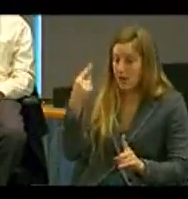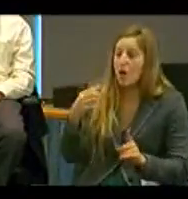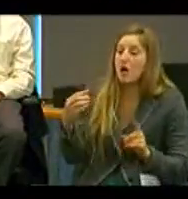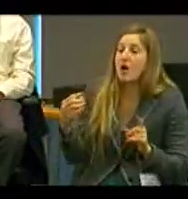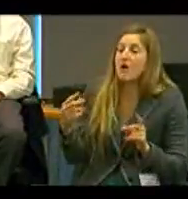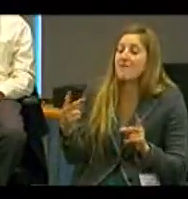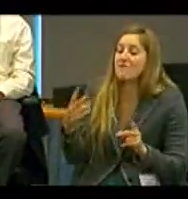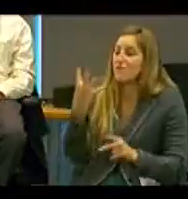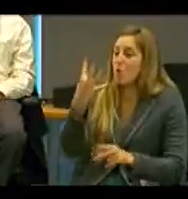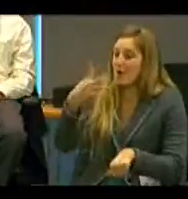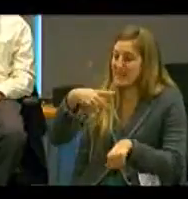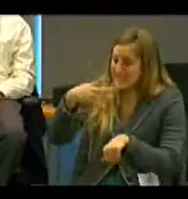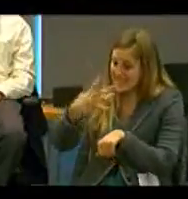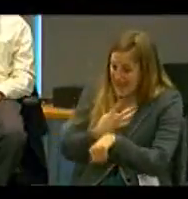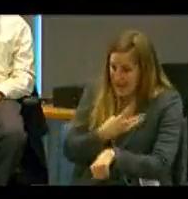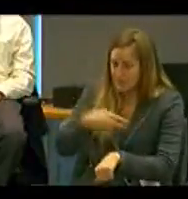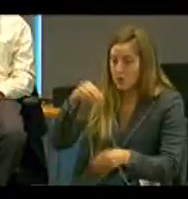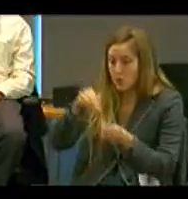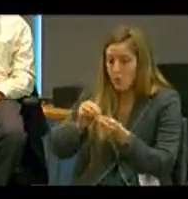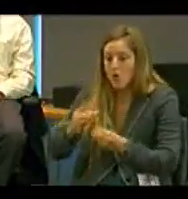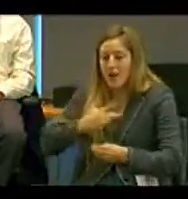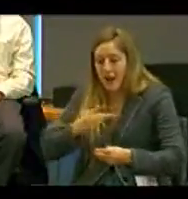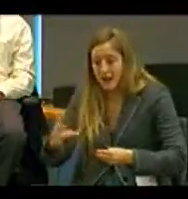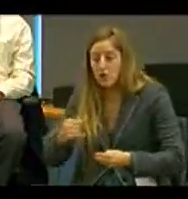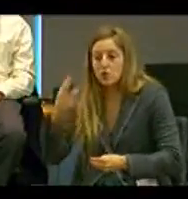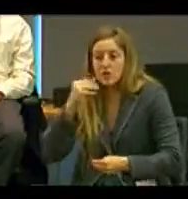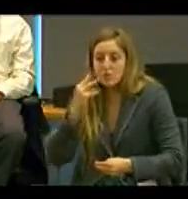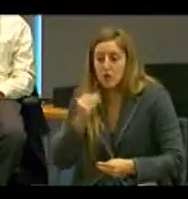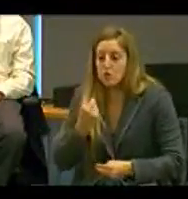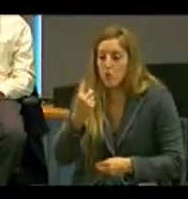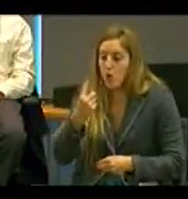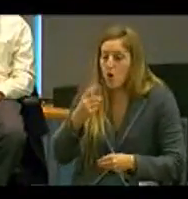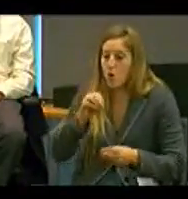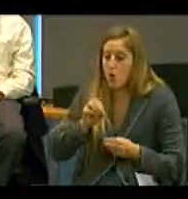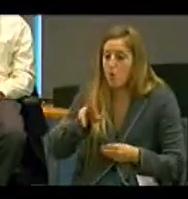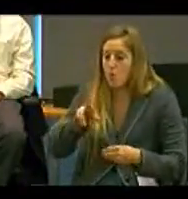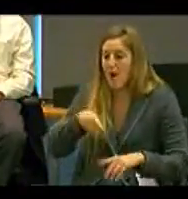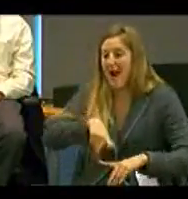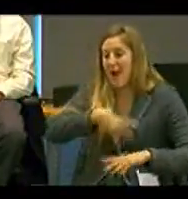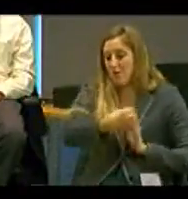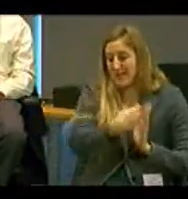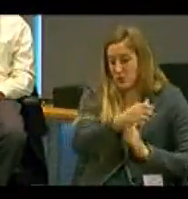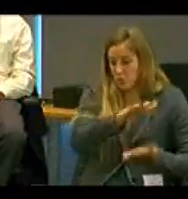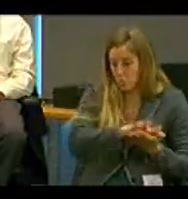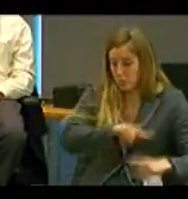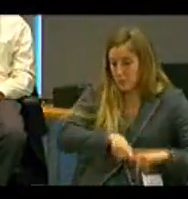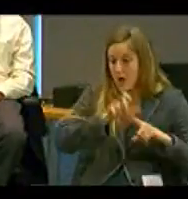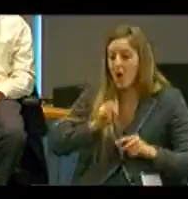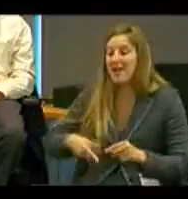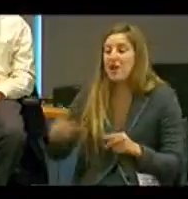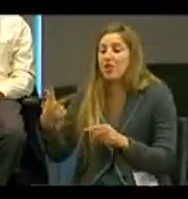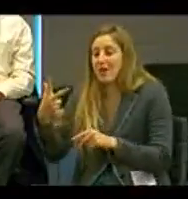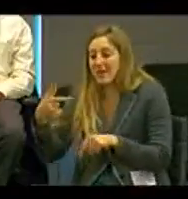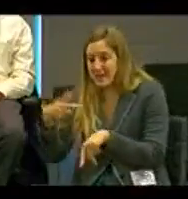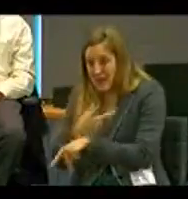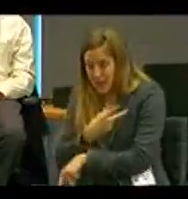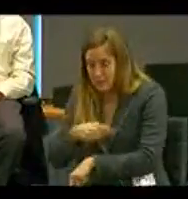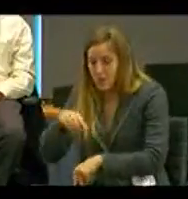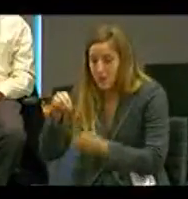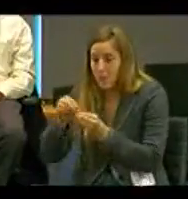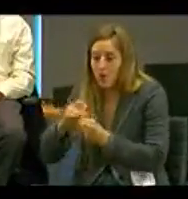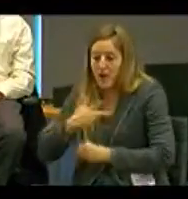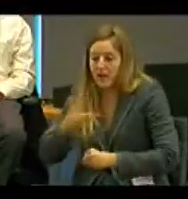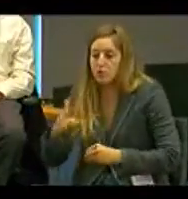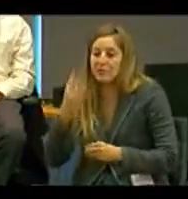school suspension, and nearly 3 times as likely to experience 1 or more in-school suspensions. That African American girls with disabilities were 2.5